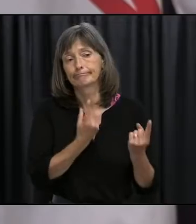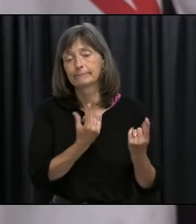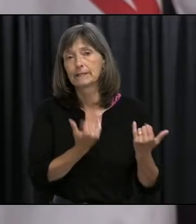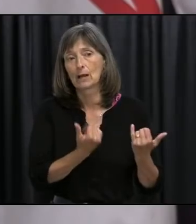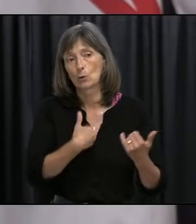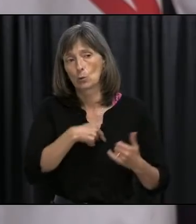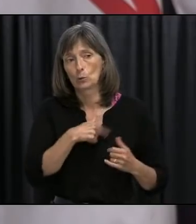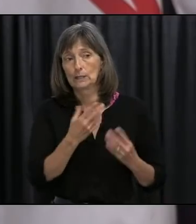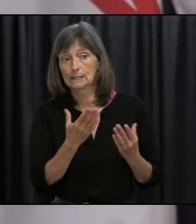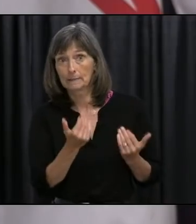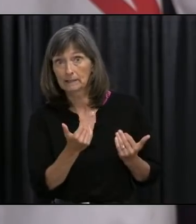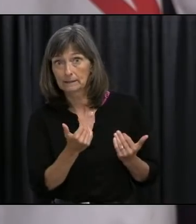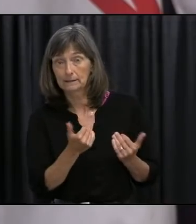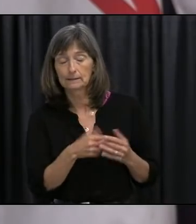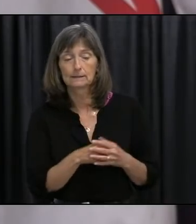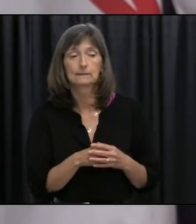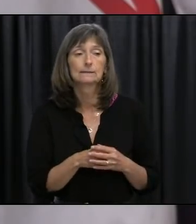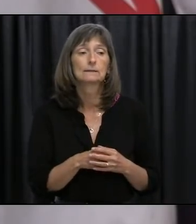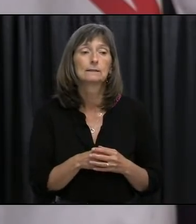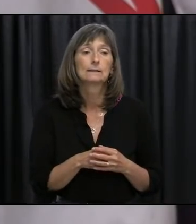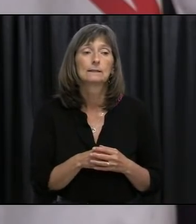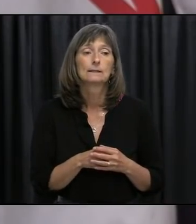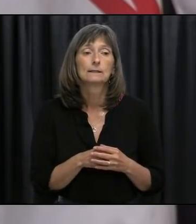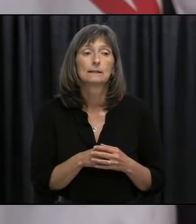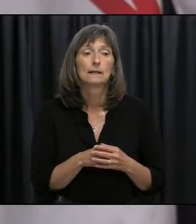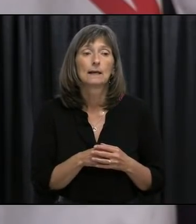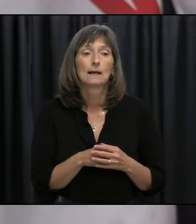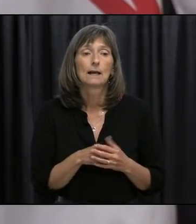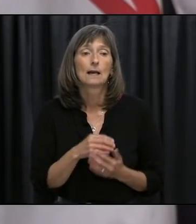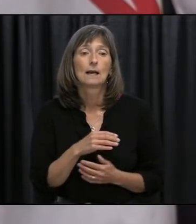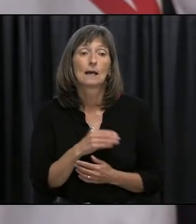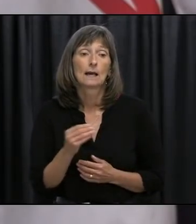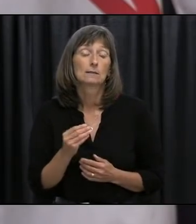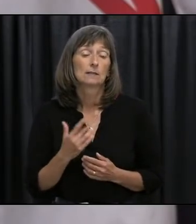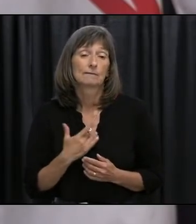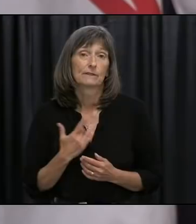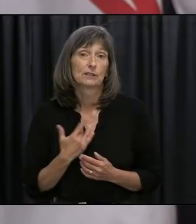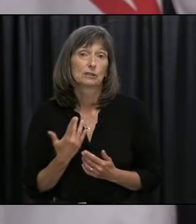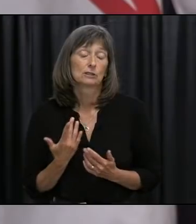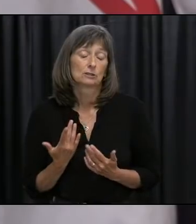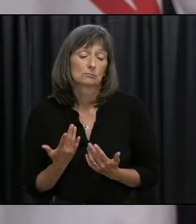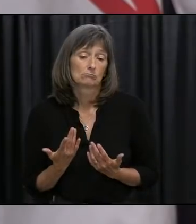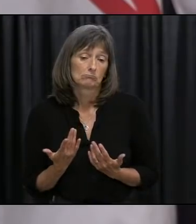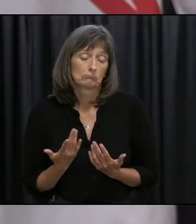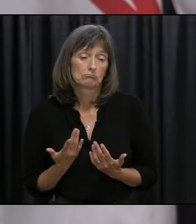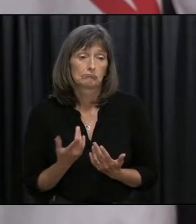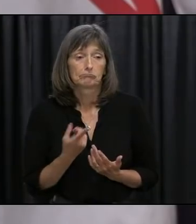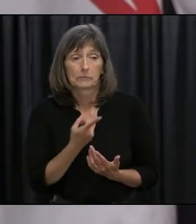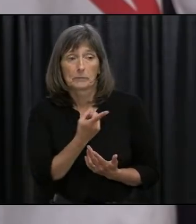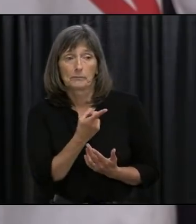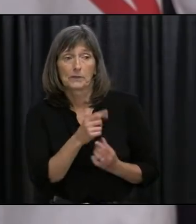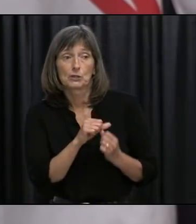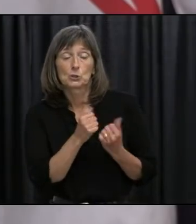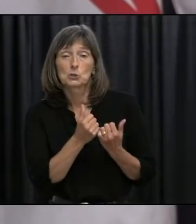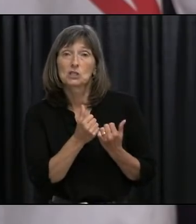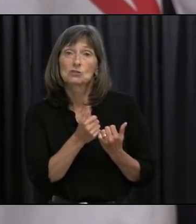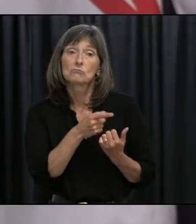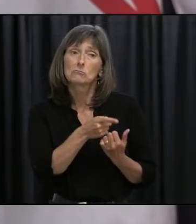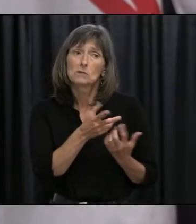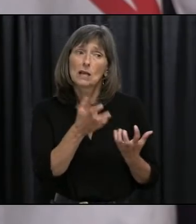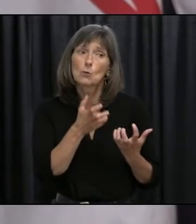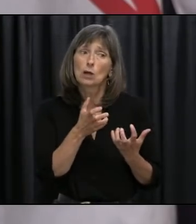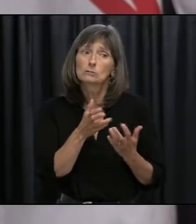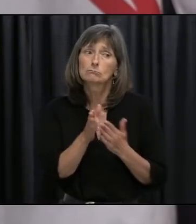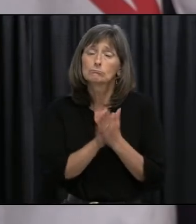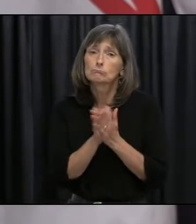the expectations, and I believe that they are as interested and